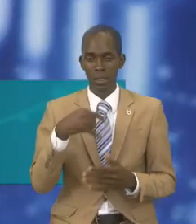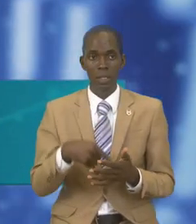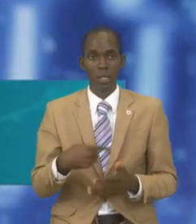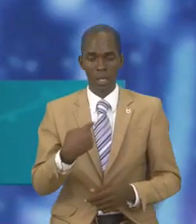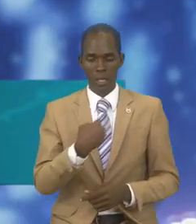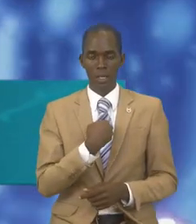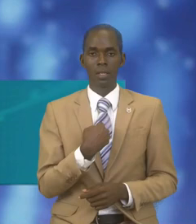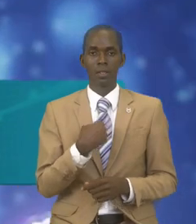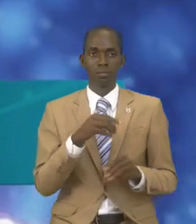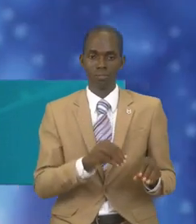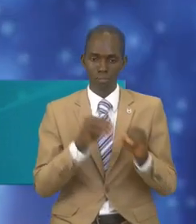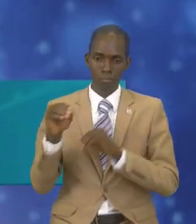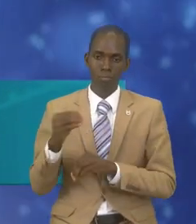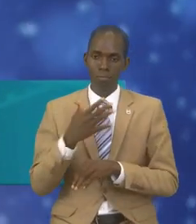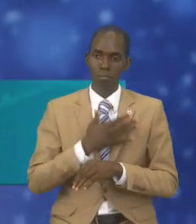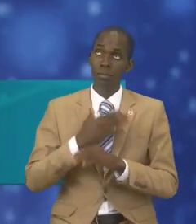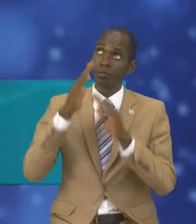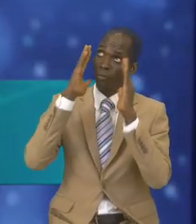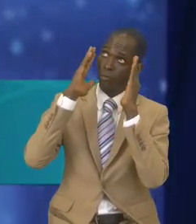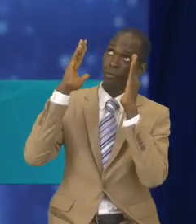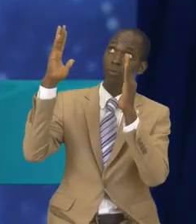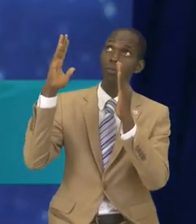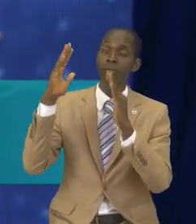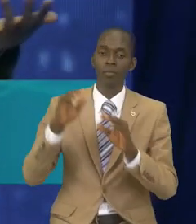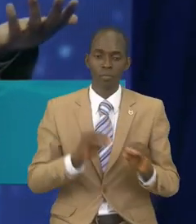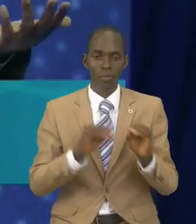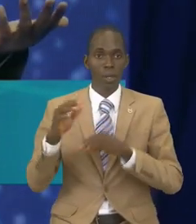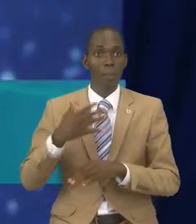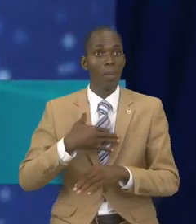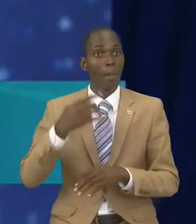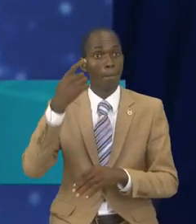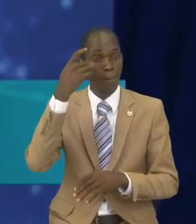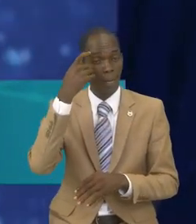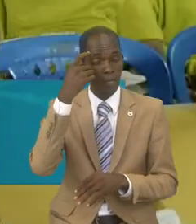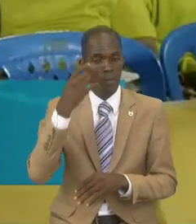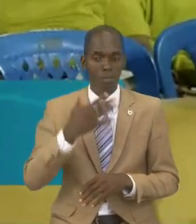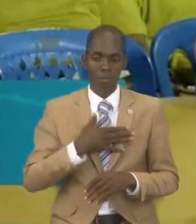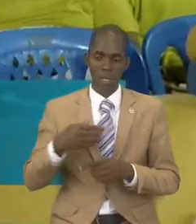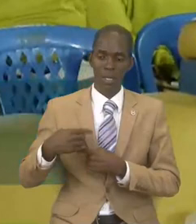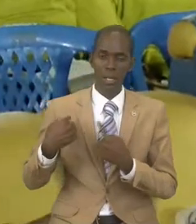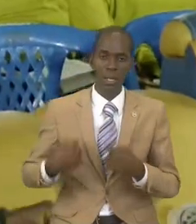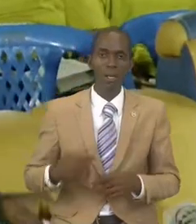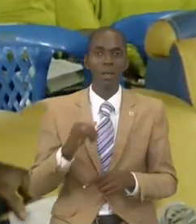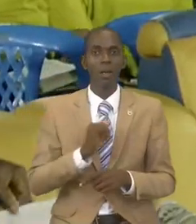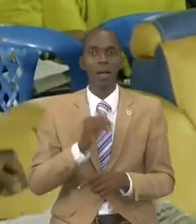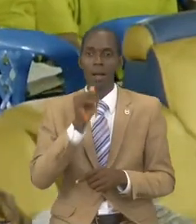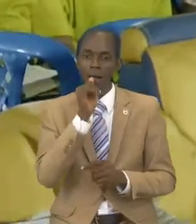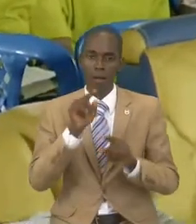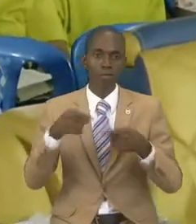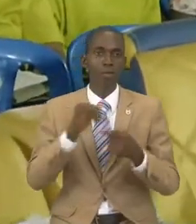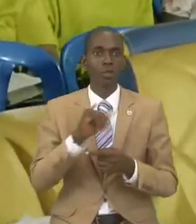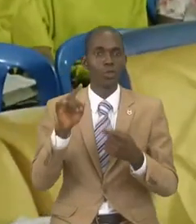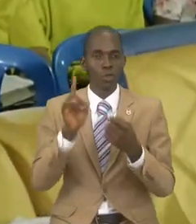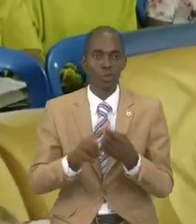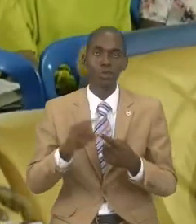my face, I search my mind, I search my heart. I am going to seek the